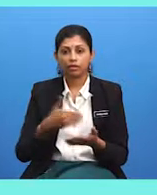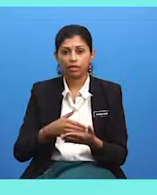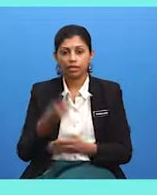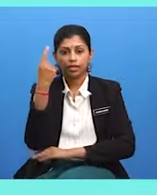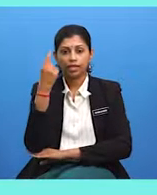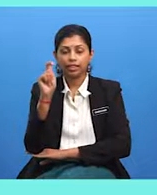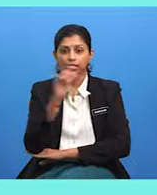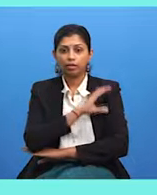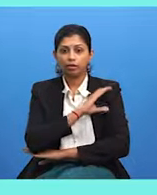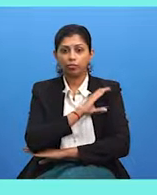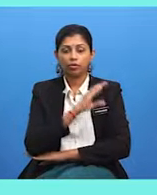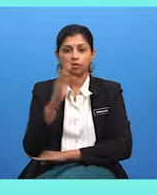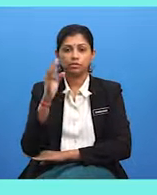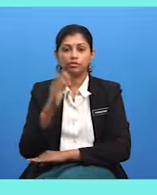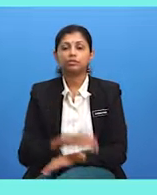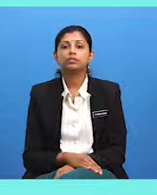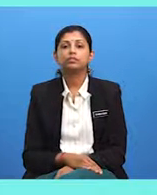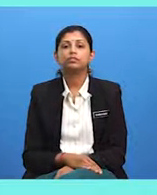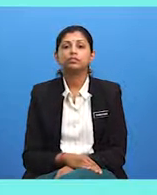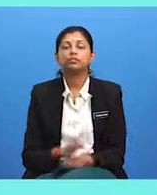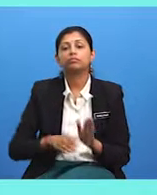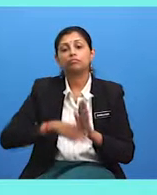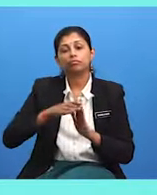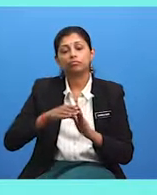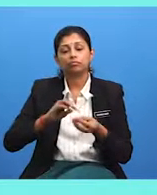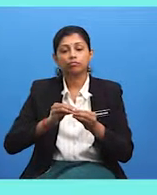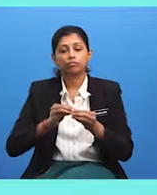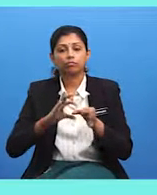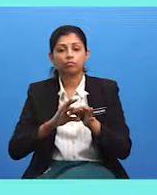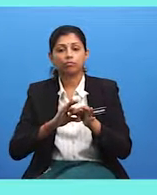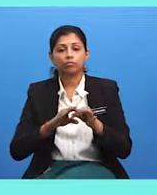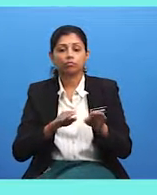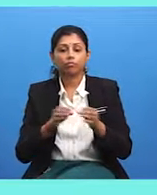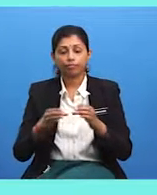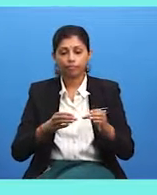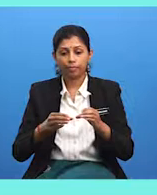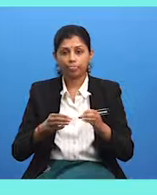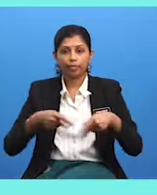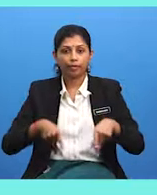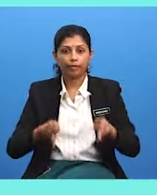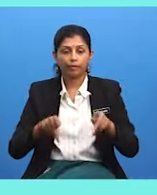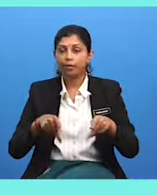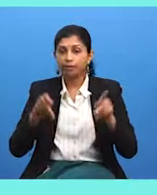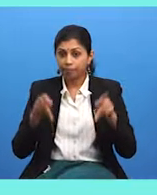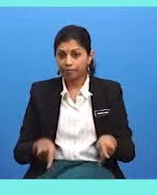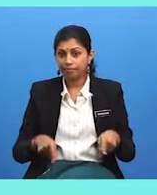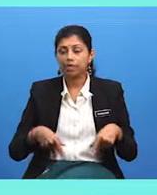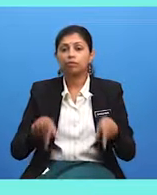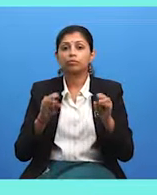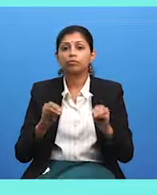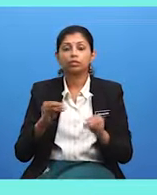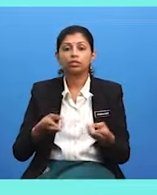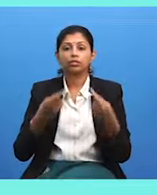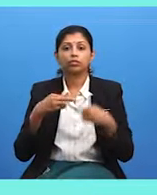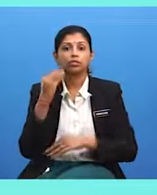police are anticipating a higher volume of traffic as people are taking the opportunity to return to